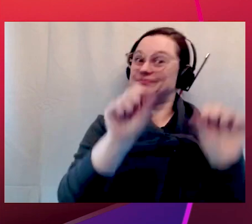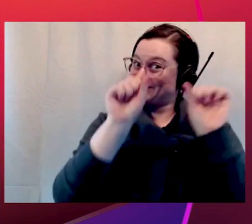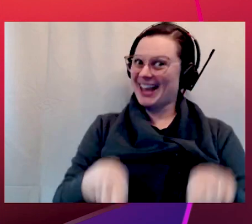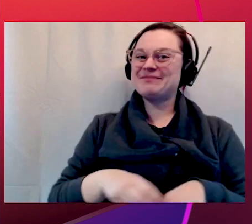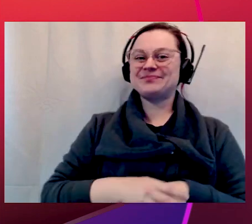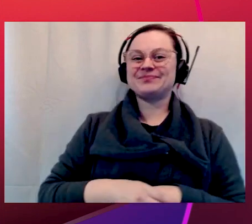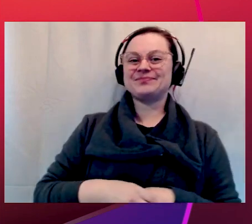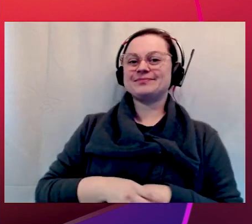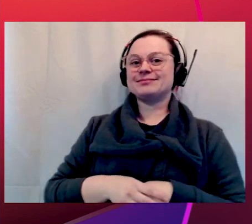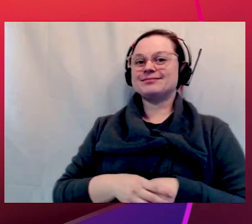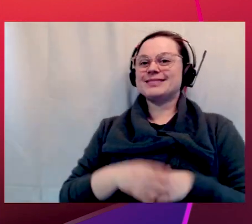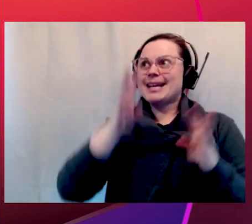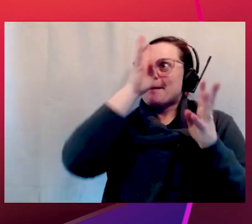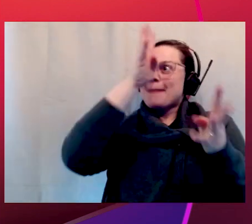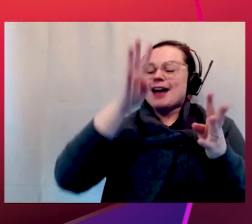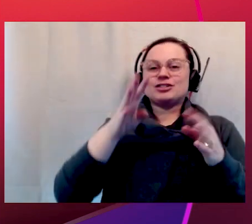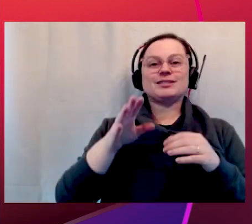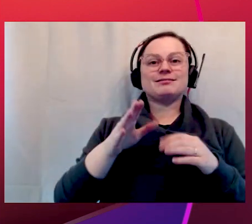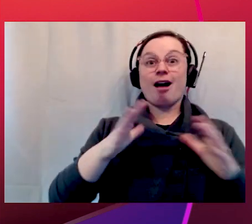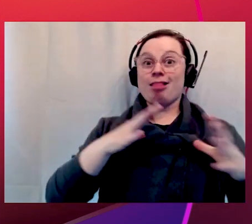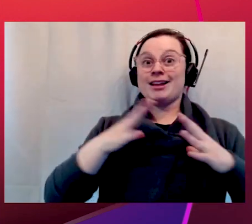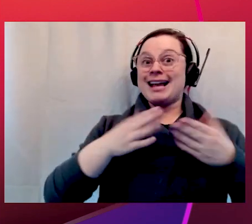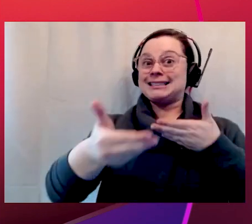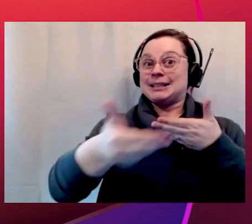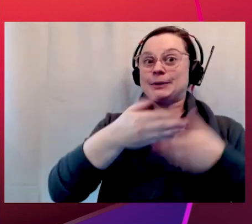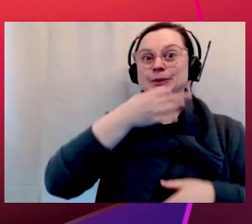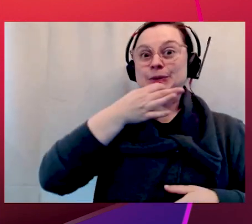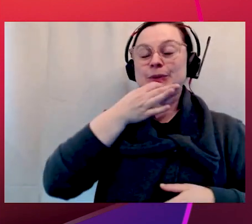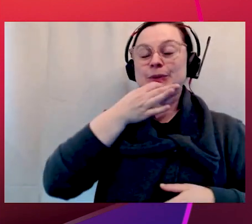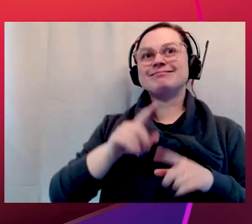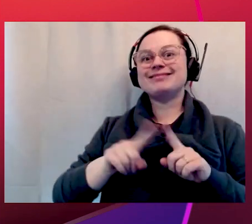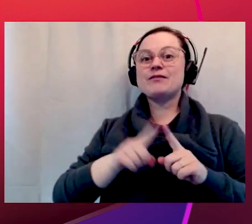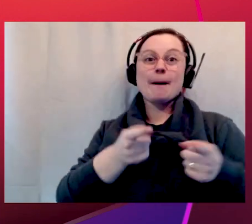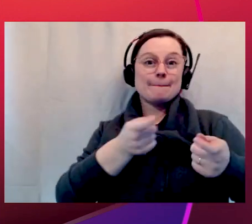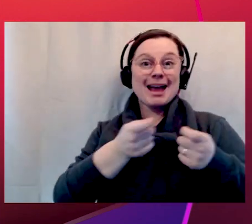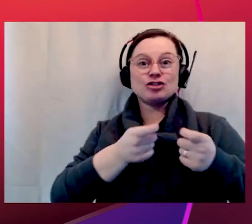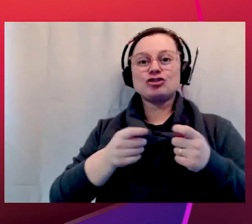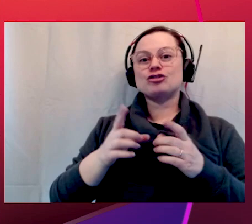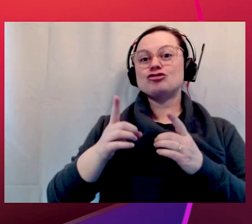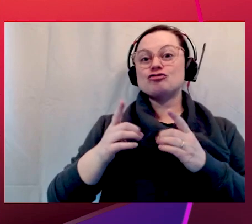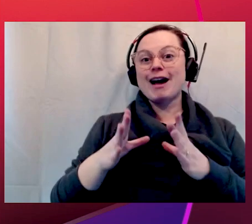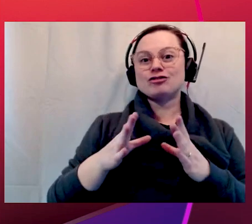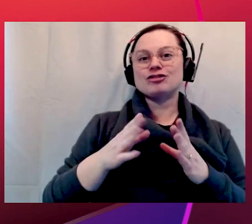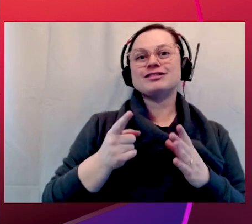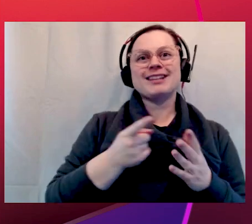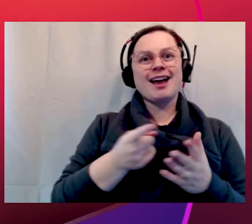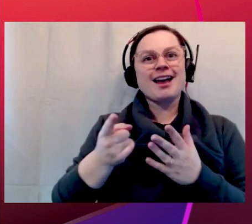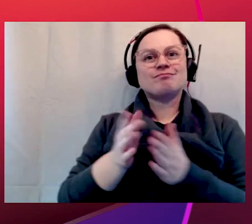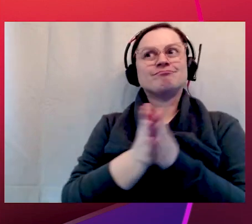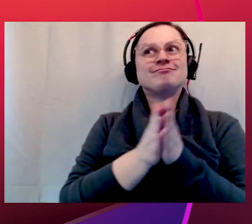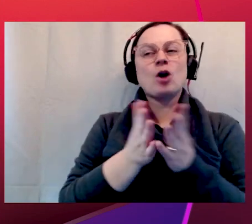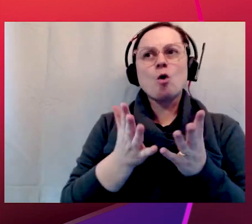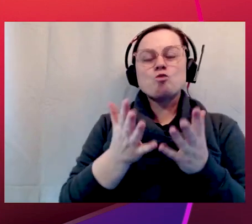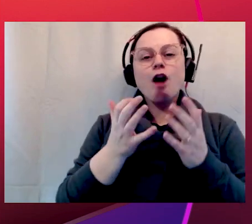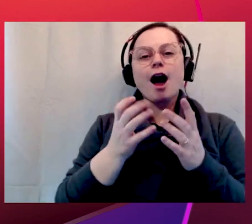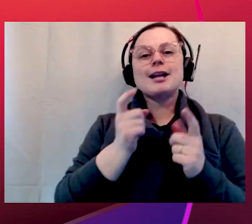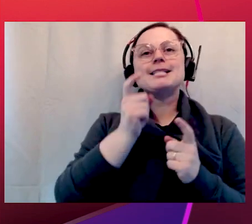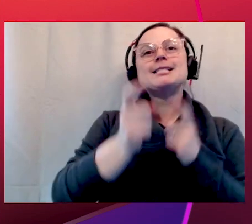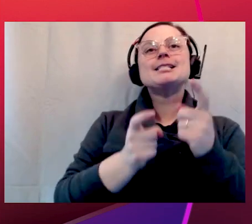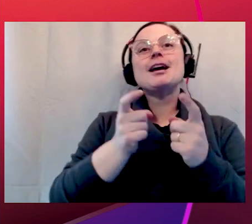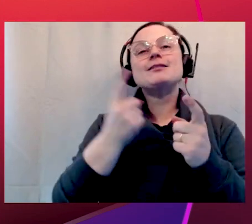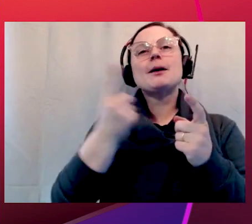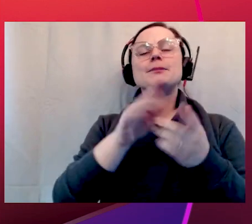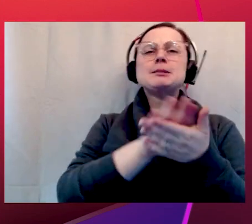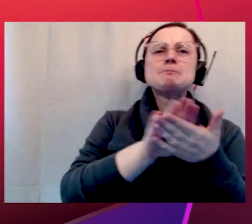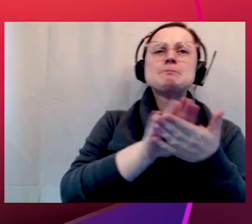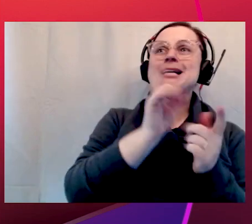of managers and group managers and directors that are trying to give a little bit something to their employees, and this could